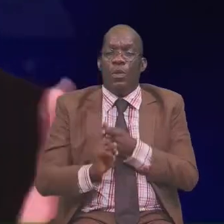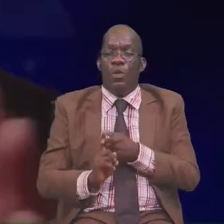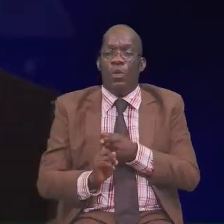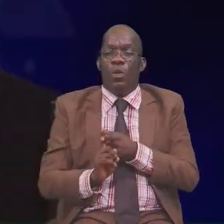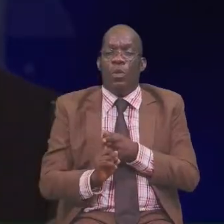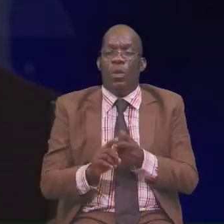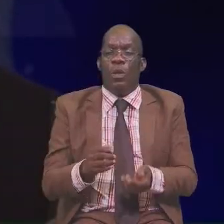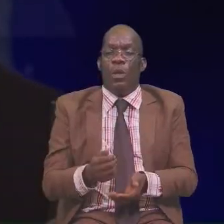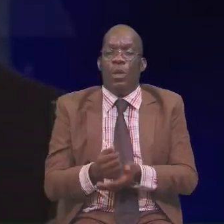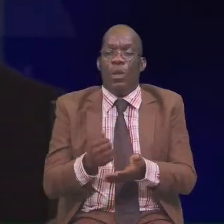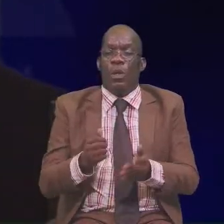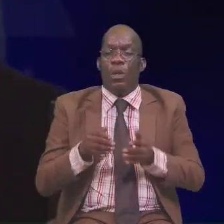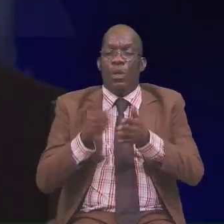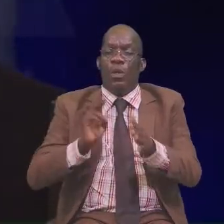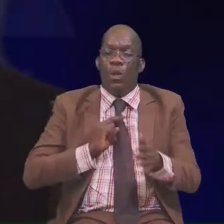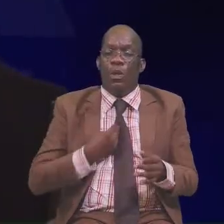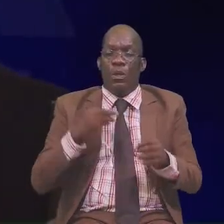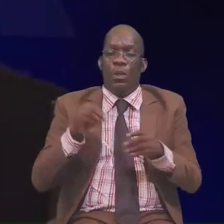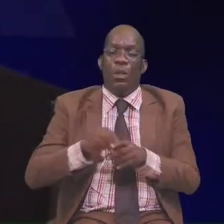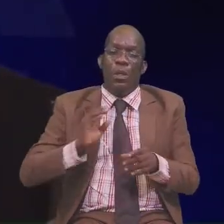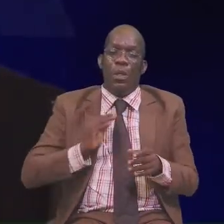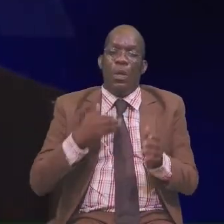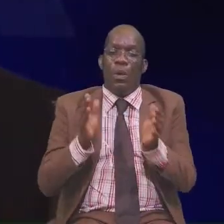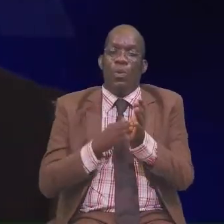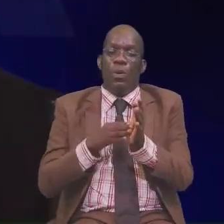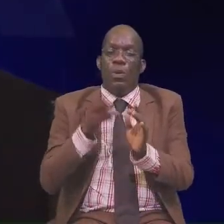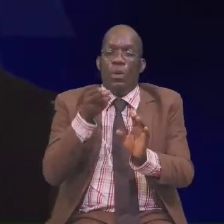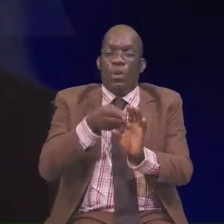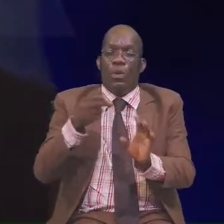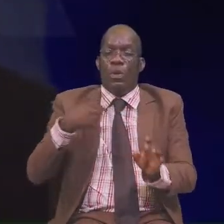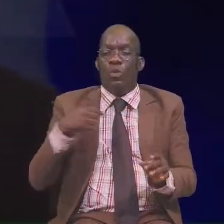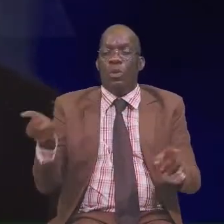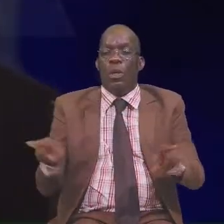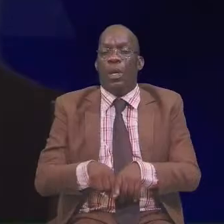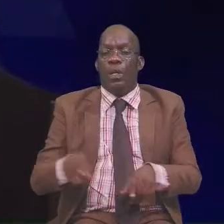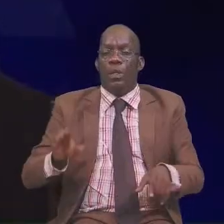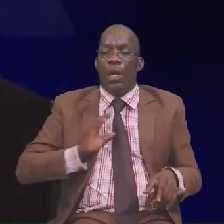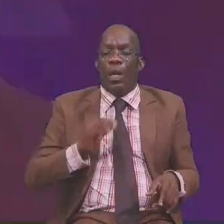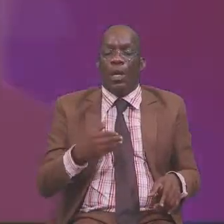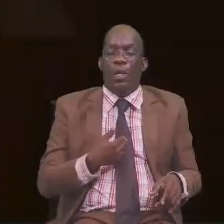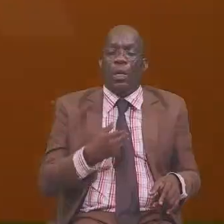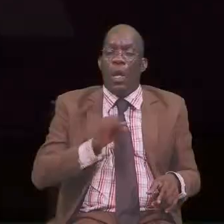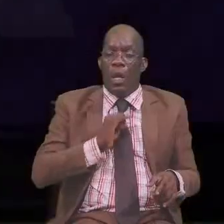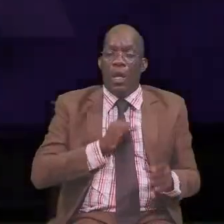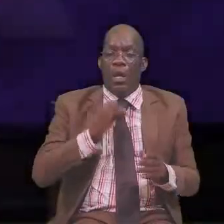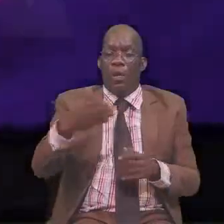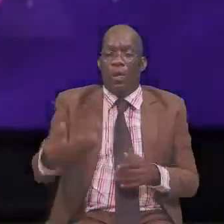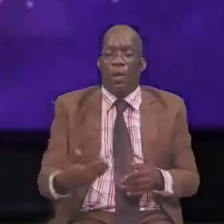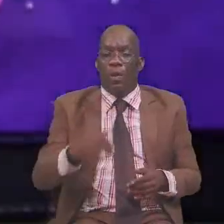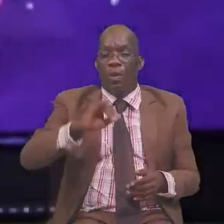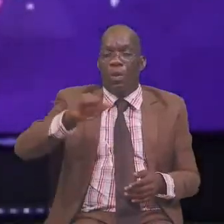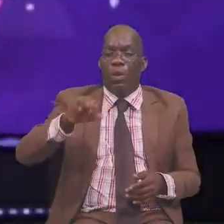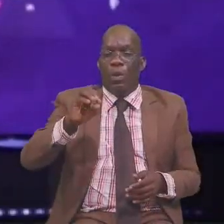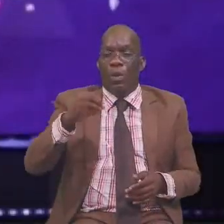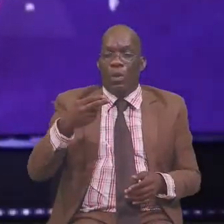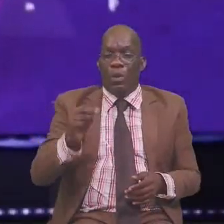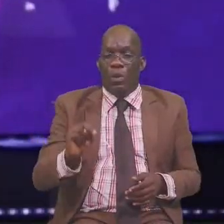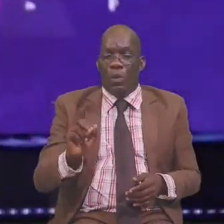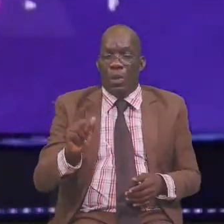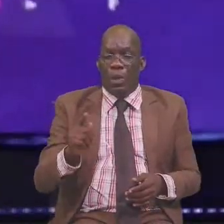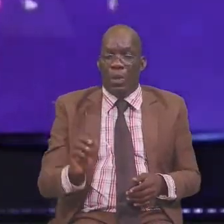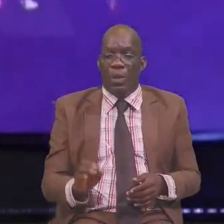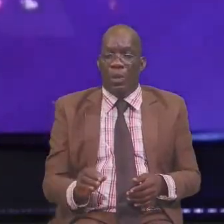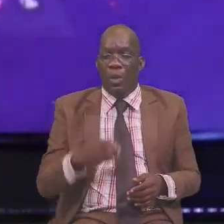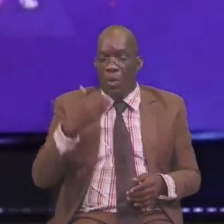drone in praise. Do join me as I welcome Jonathan Lee to the stage. Welcome to day 3 of the